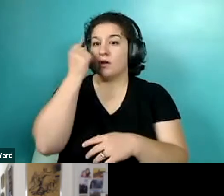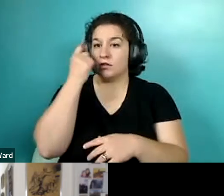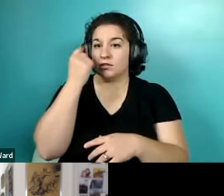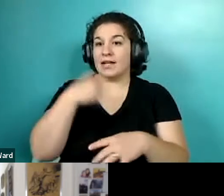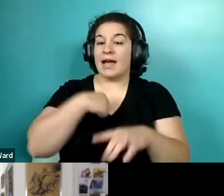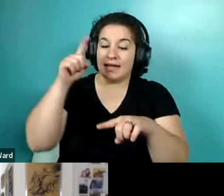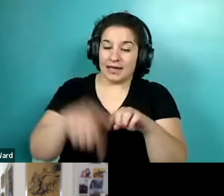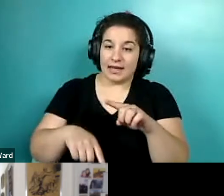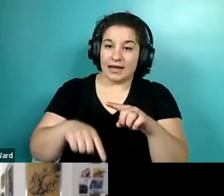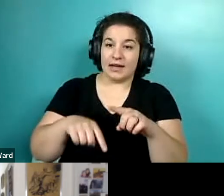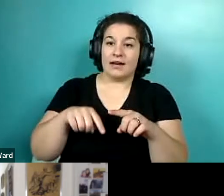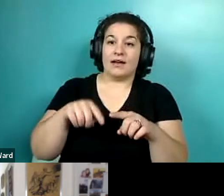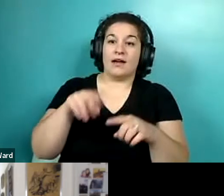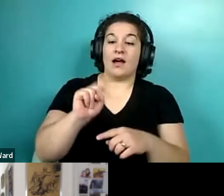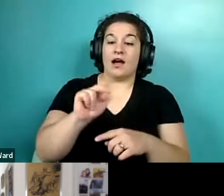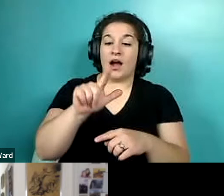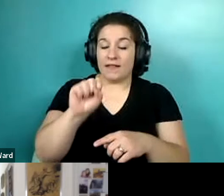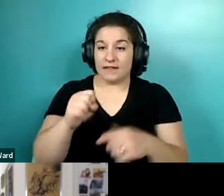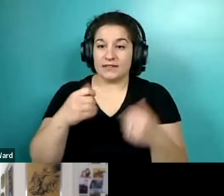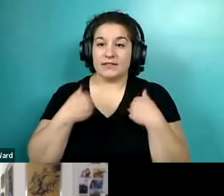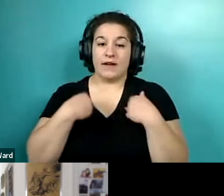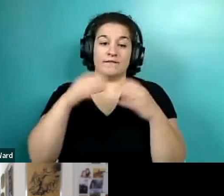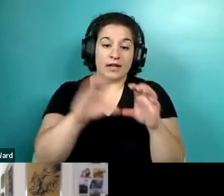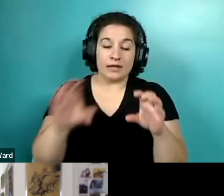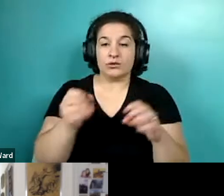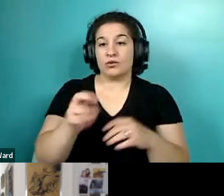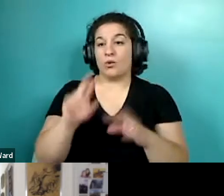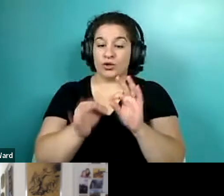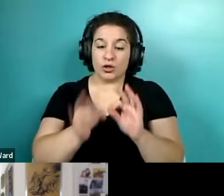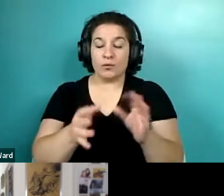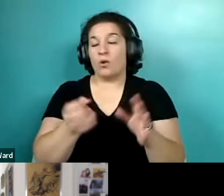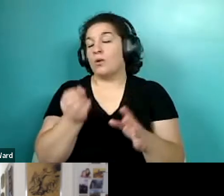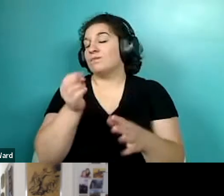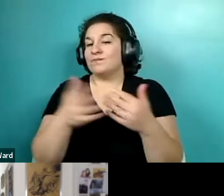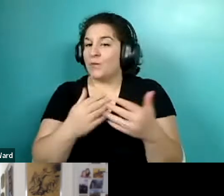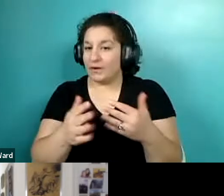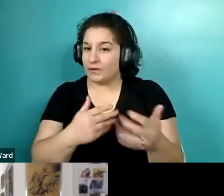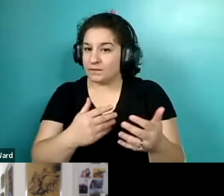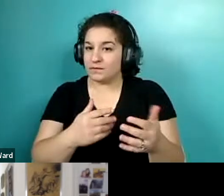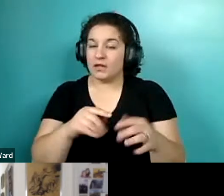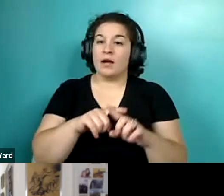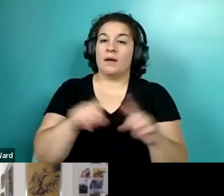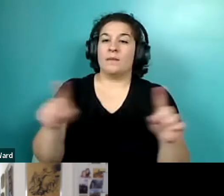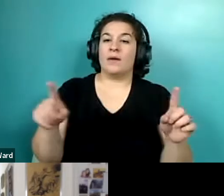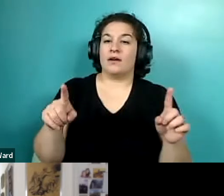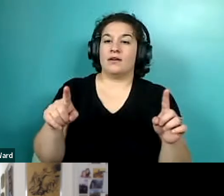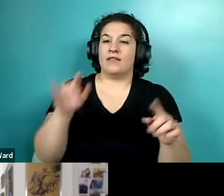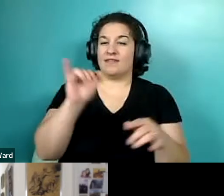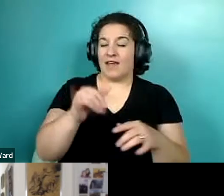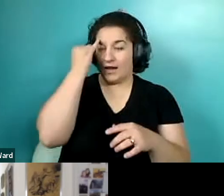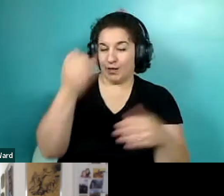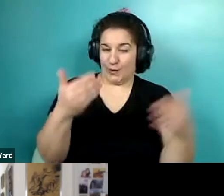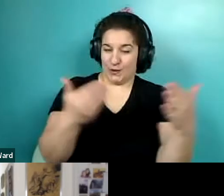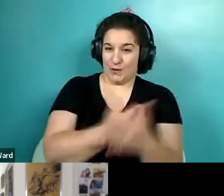they have captioning or an interpreter or whatever it may be. But it's so new to so many people